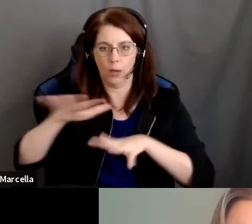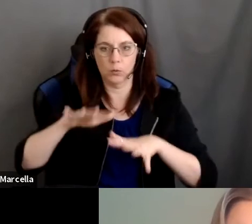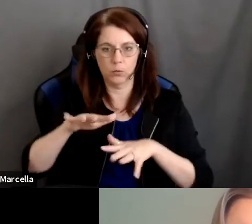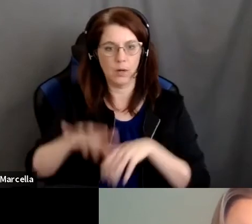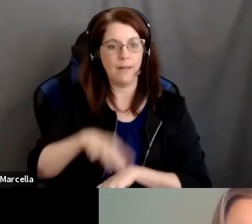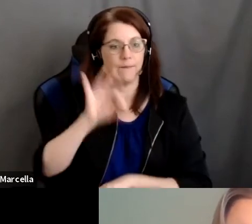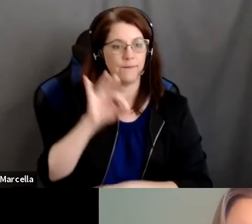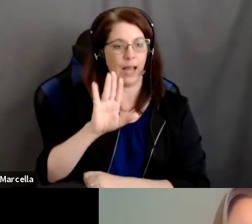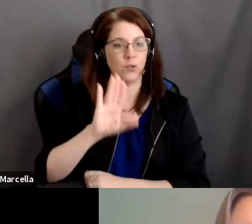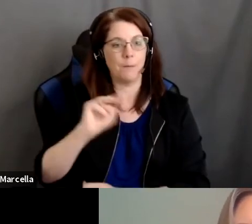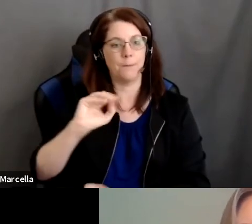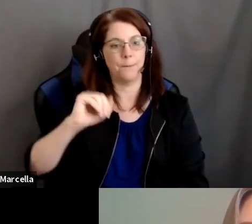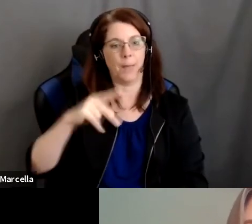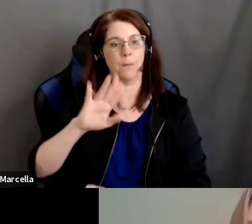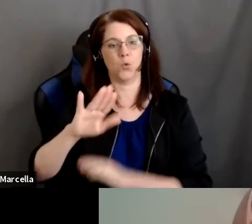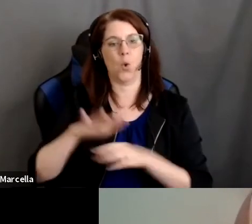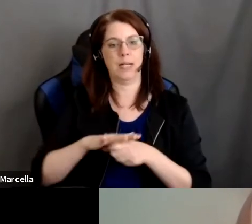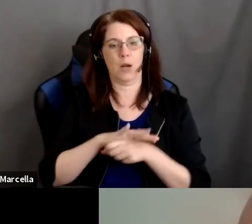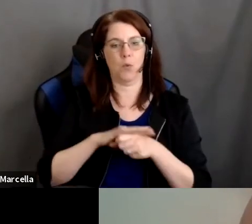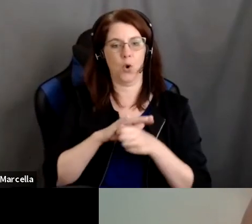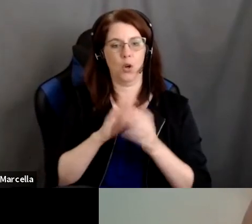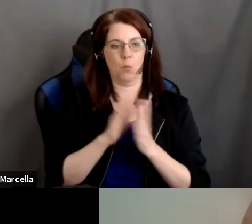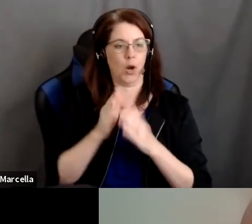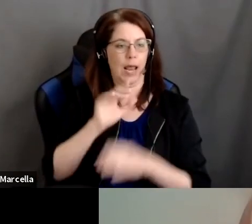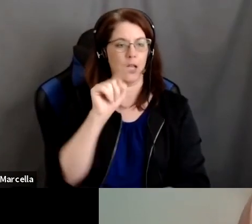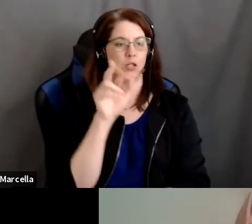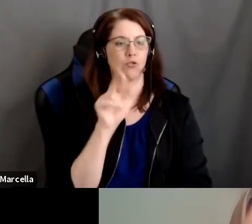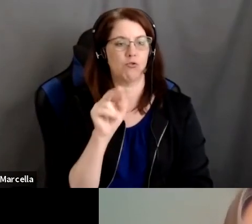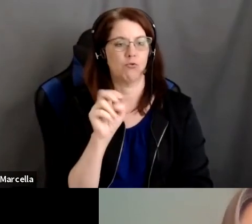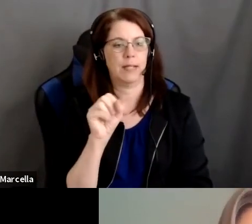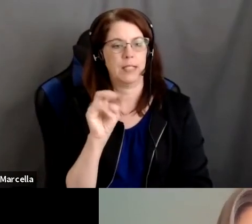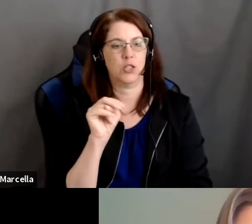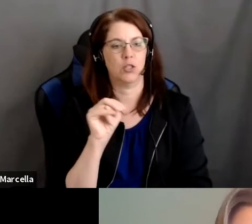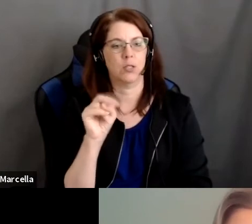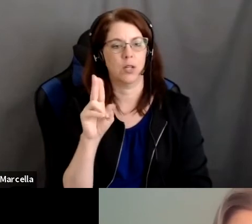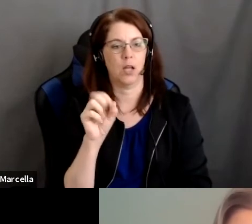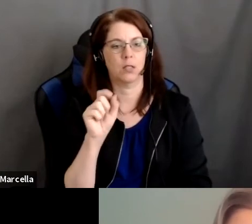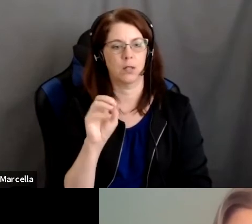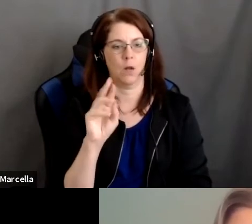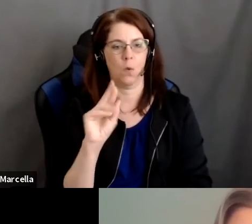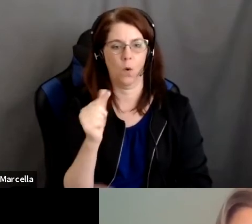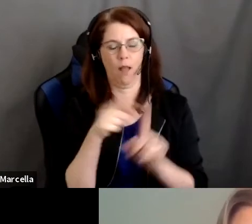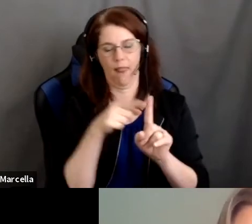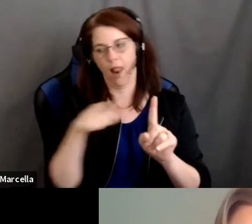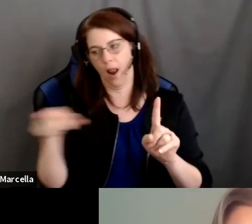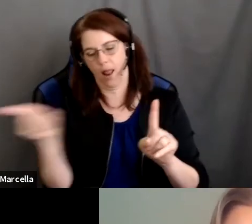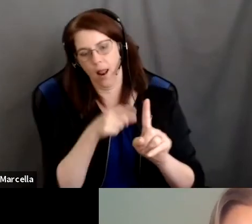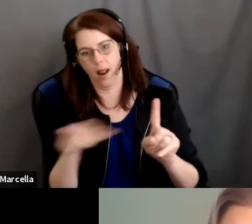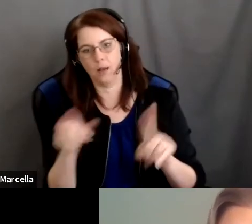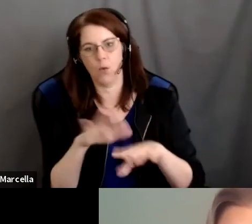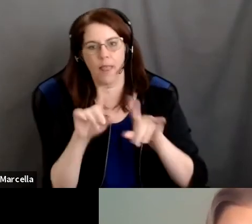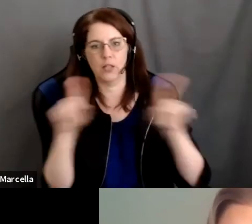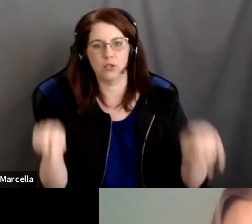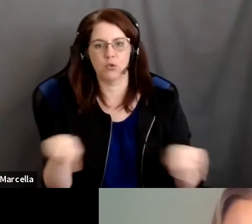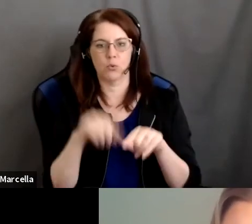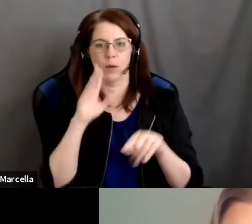you can find the Map Your Neighborhood resource booklet at transitionus.org And the longer link is on the screen. I'm sure this will be in the recording